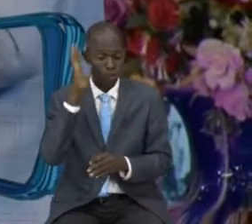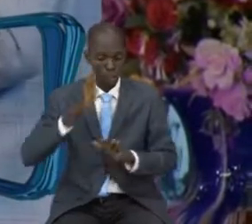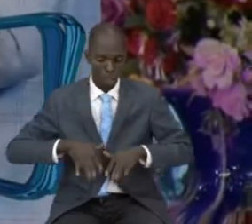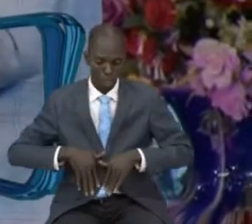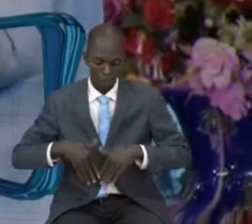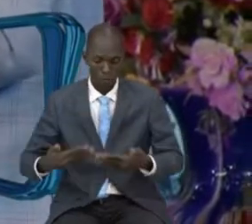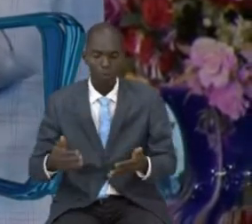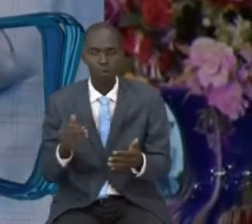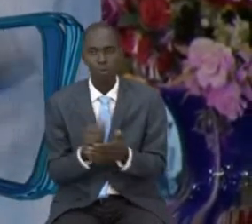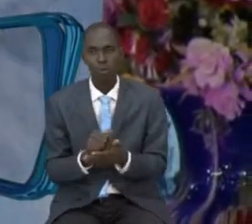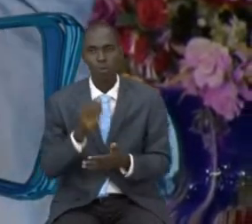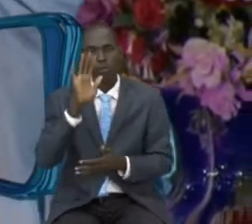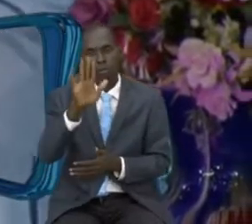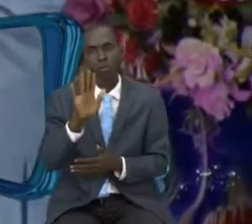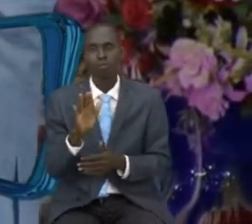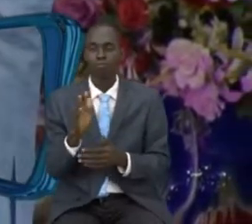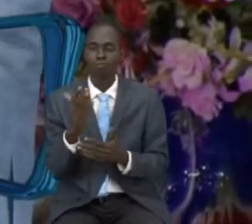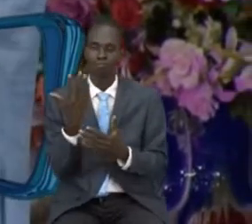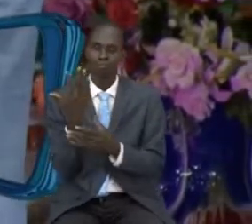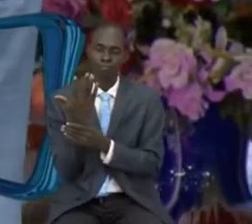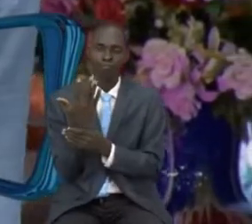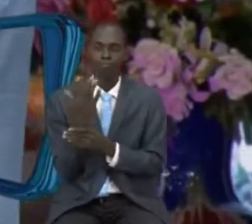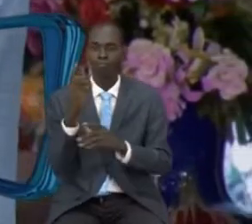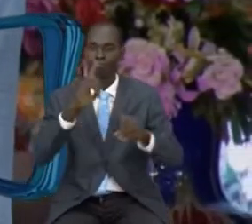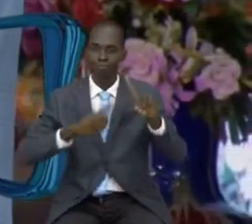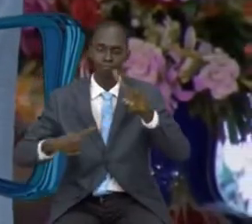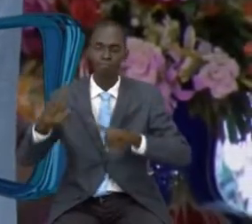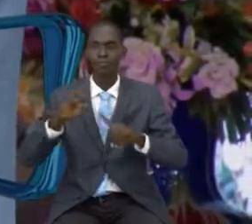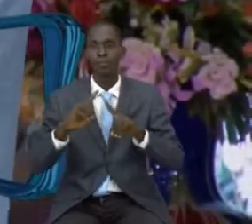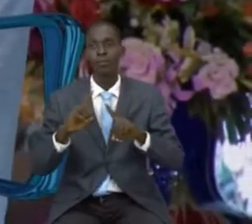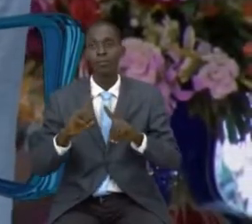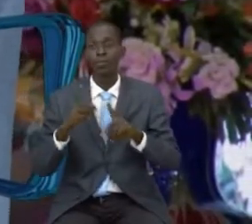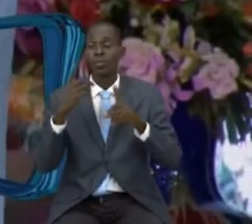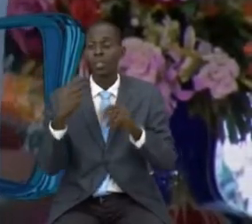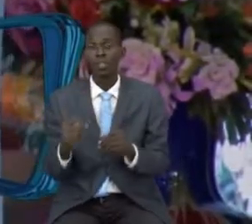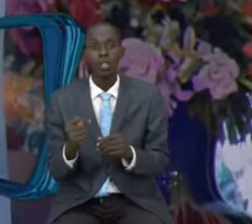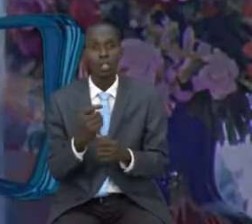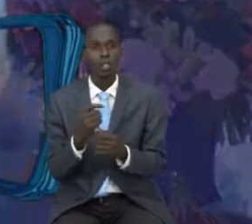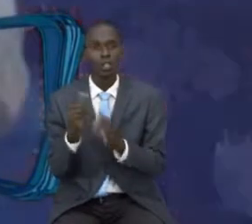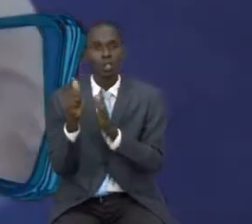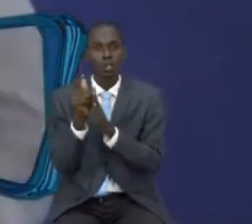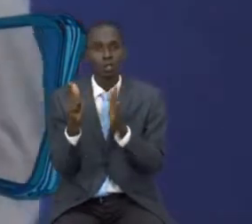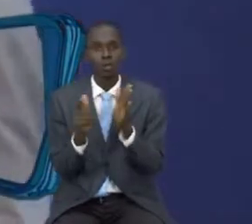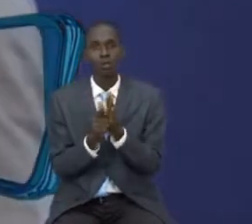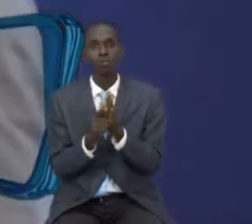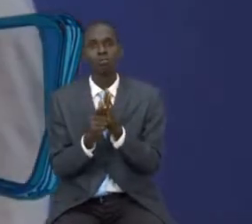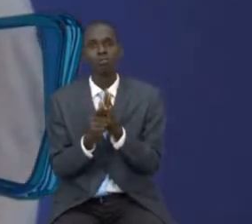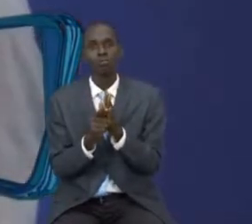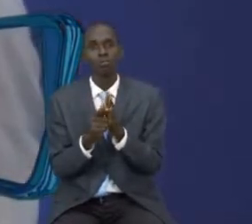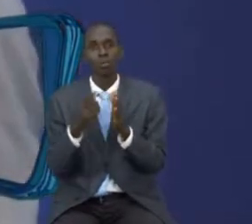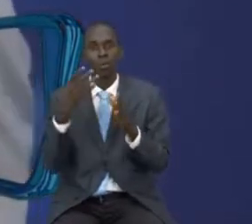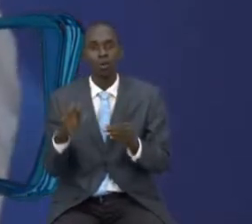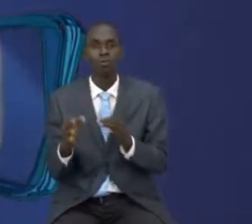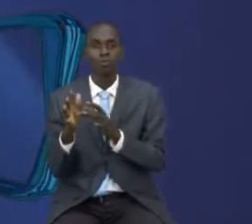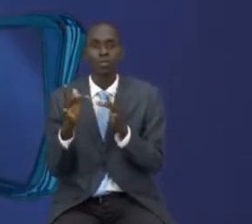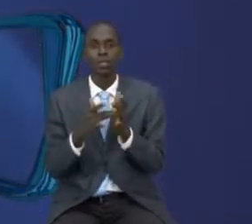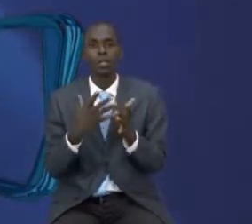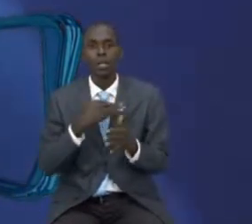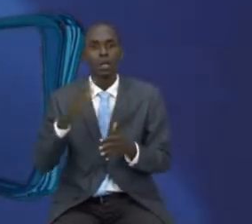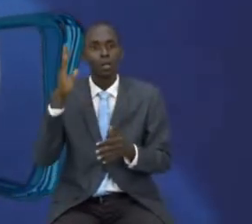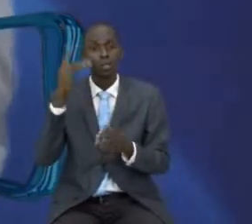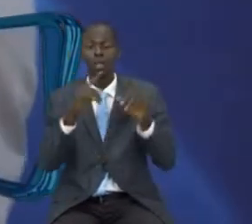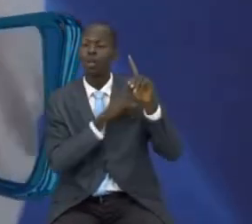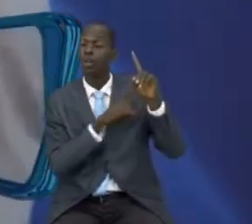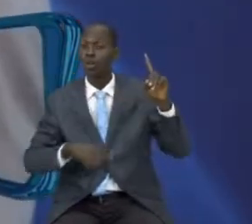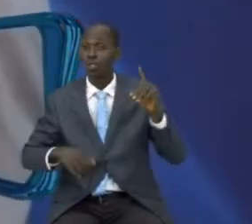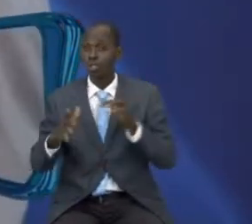mouth the Lord Jesus, and shall believe in thine heart that